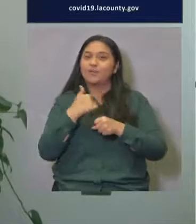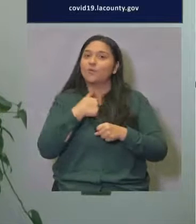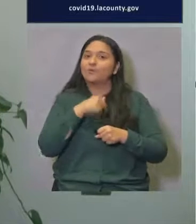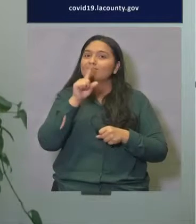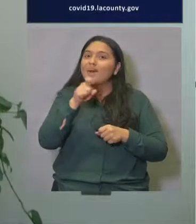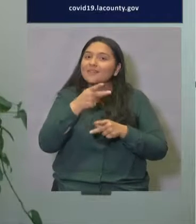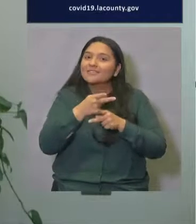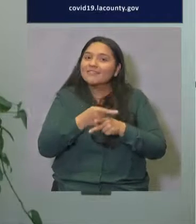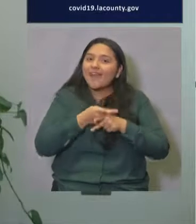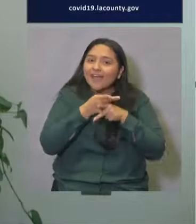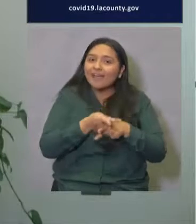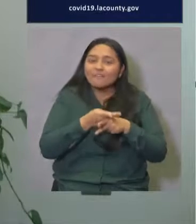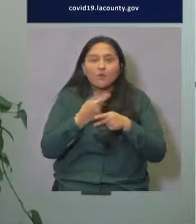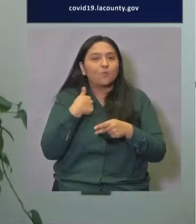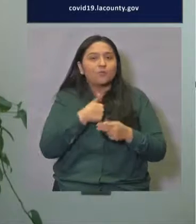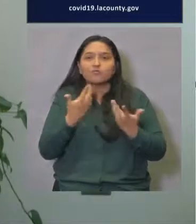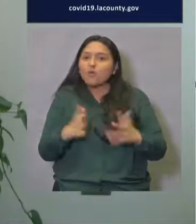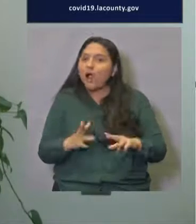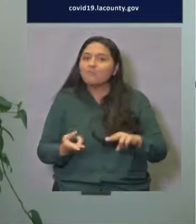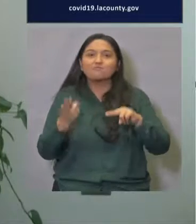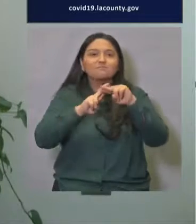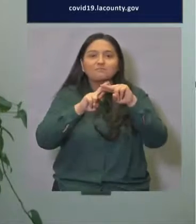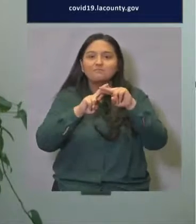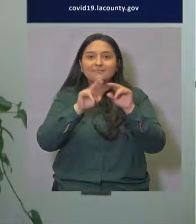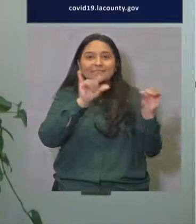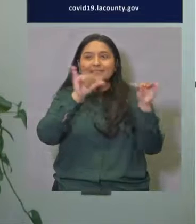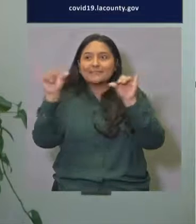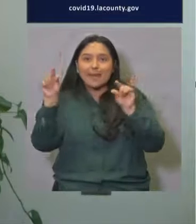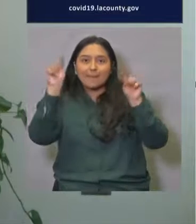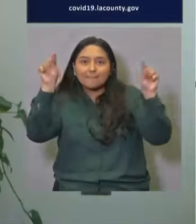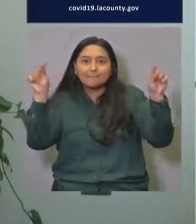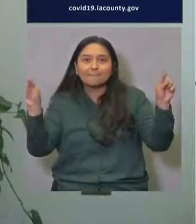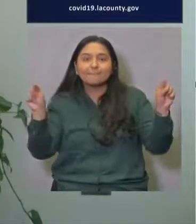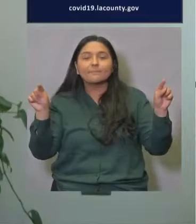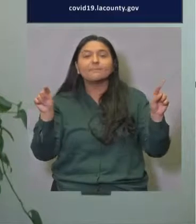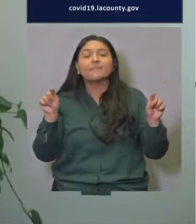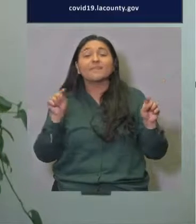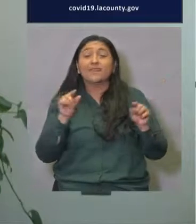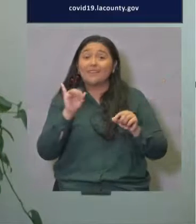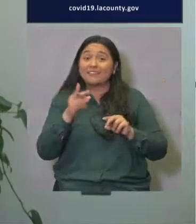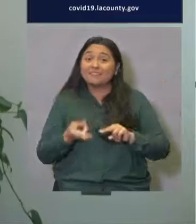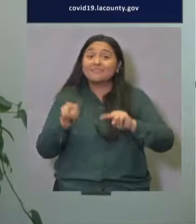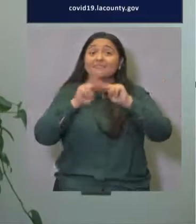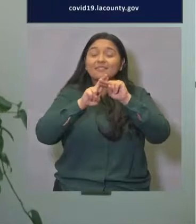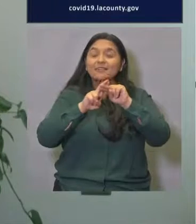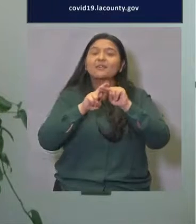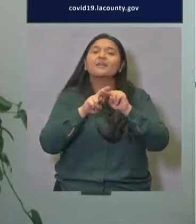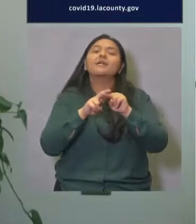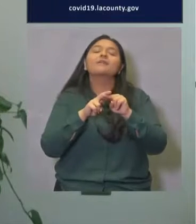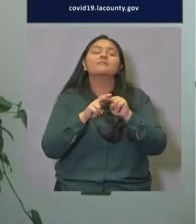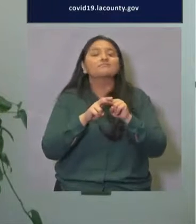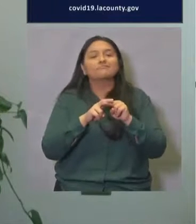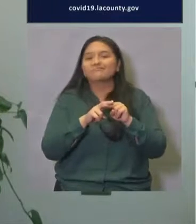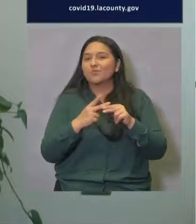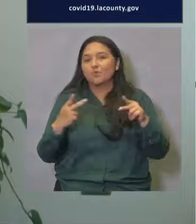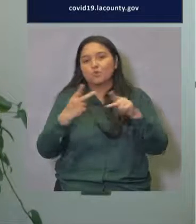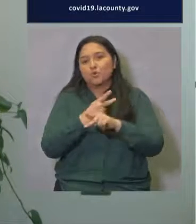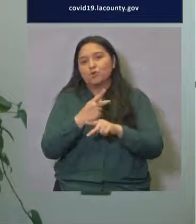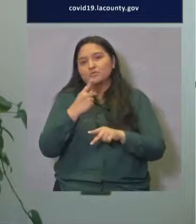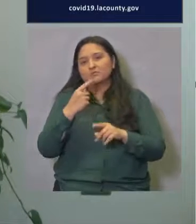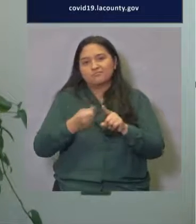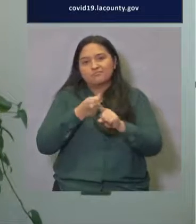where we've got those increases that really lead to, unfortunately, worse outcomes for